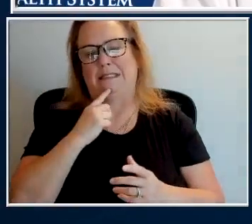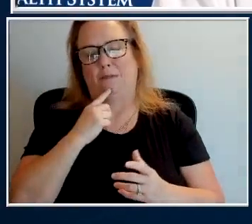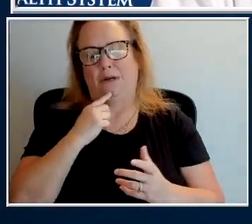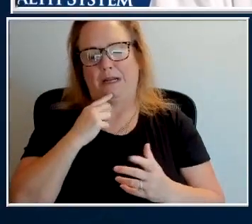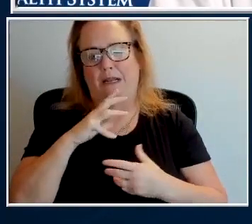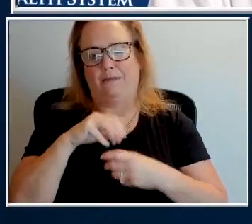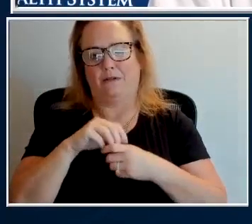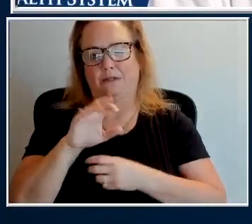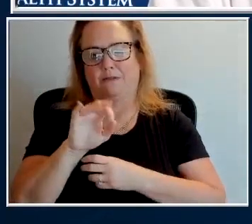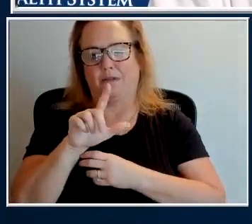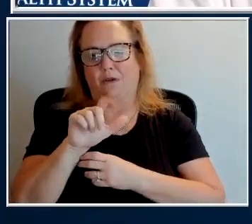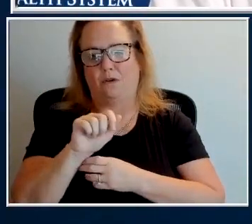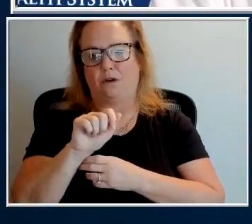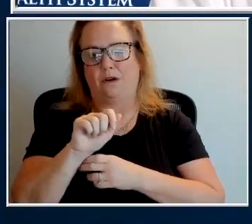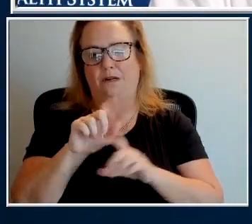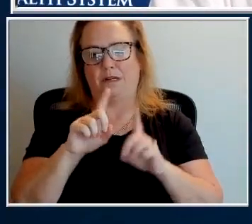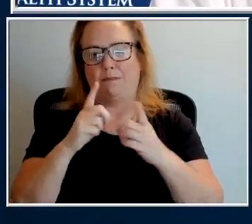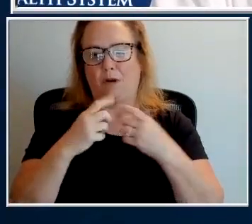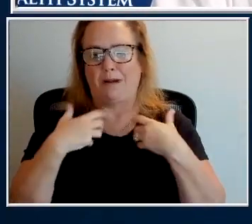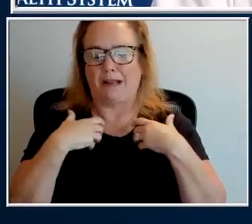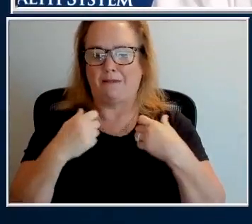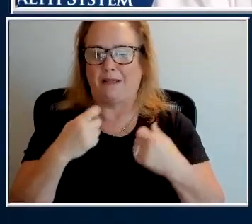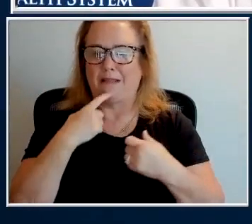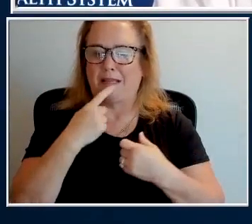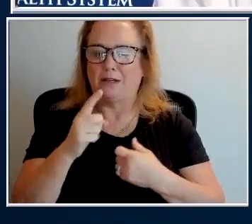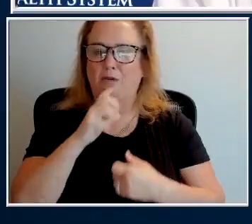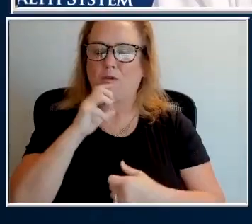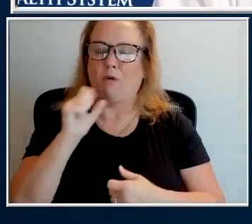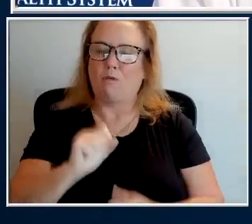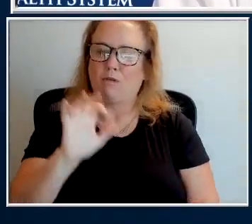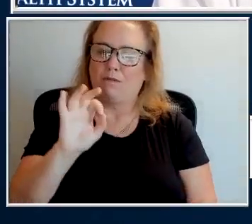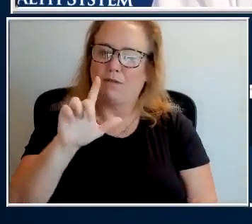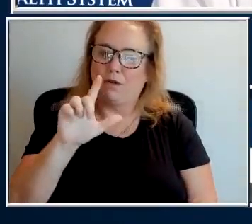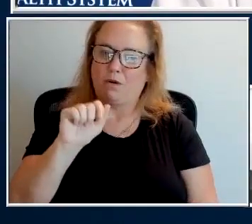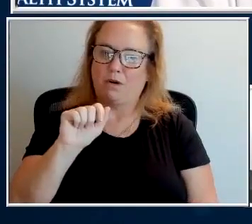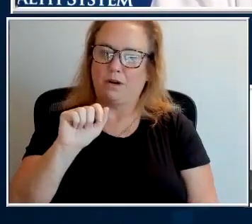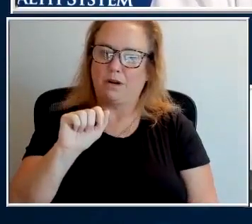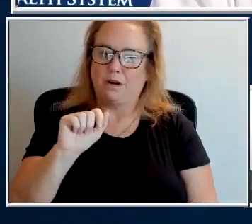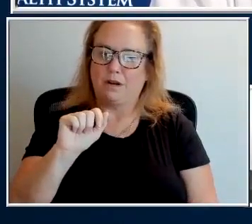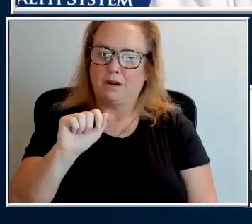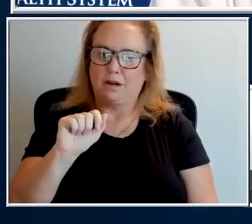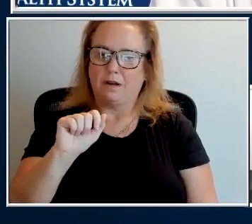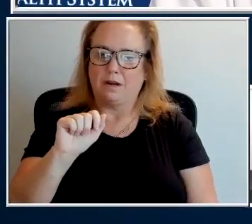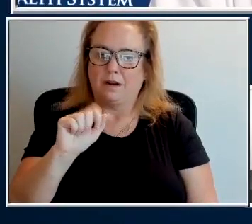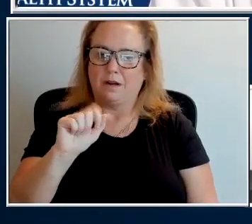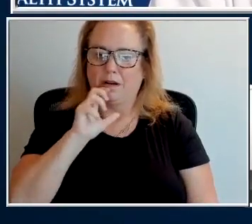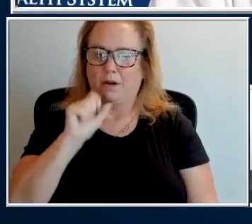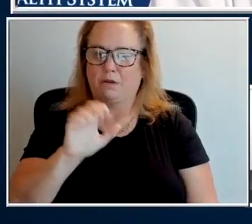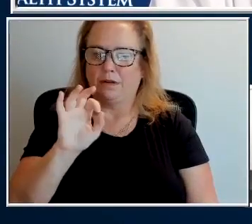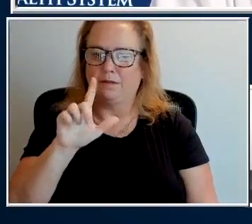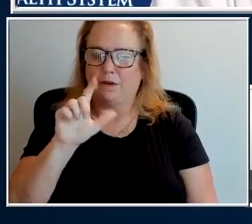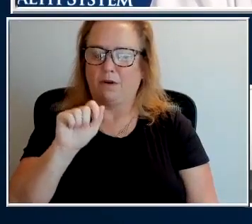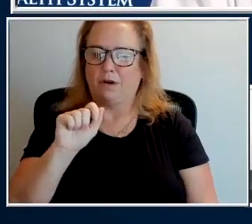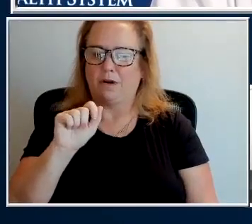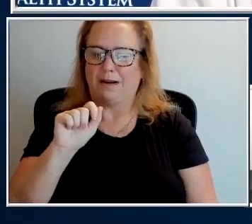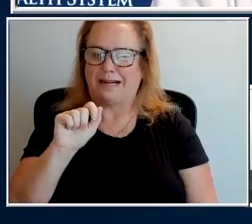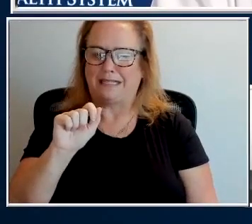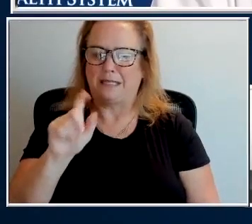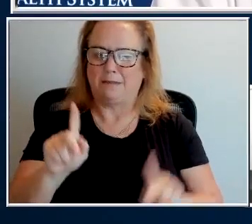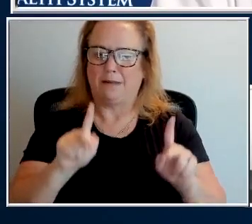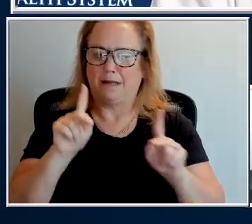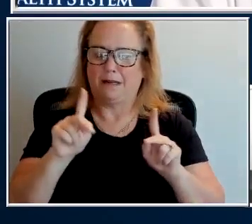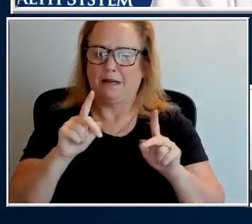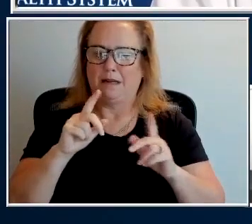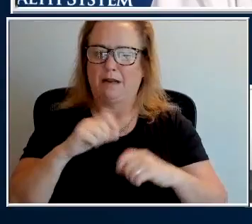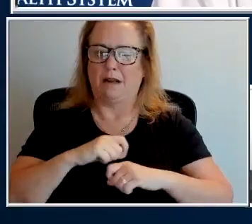Florida Department of Health. They told older Floridians, and I don't know why this would only apply to older, but okay, older Floridians to avoid